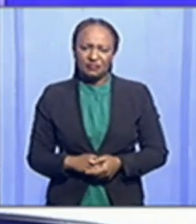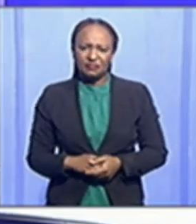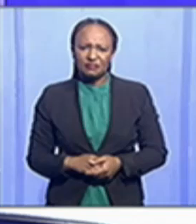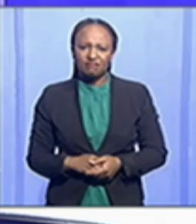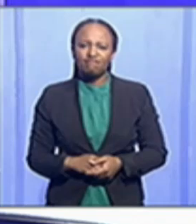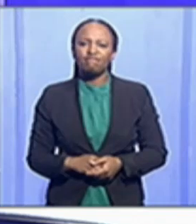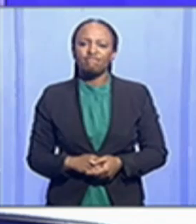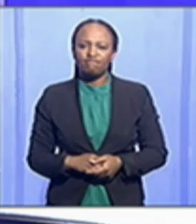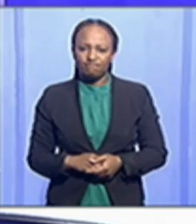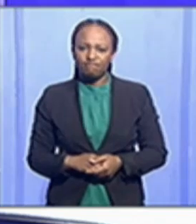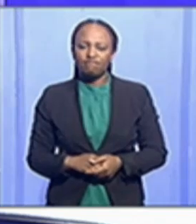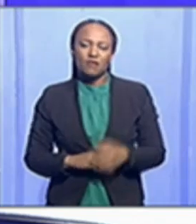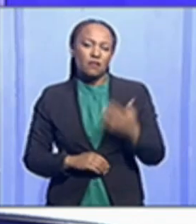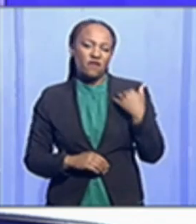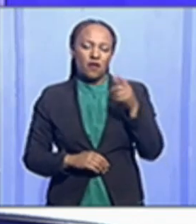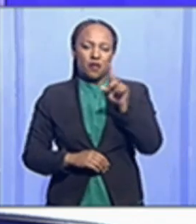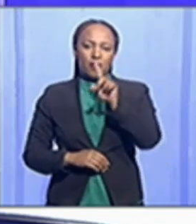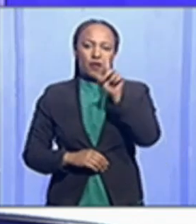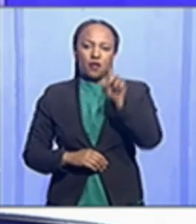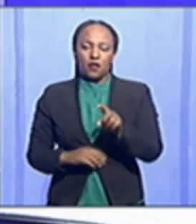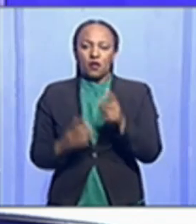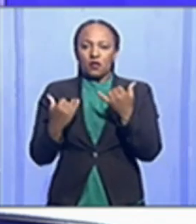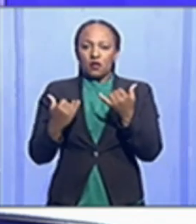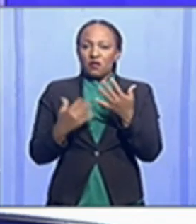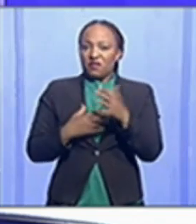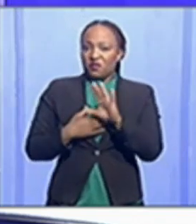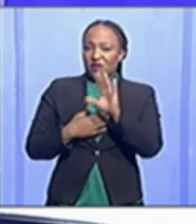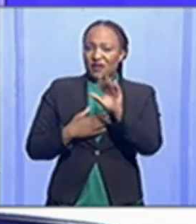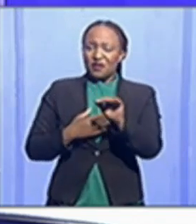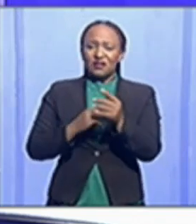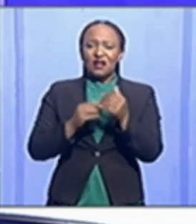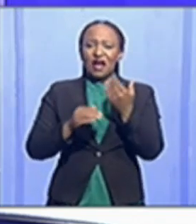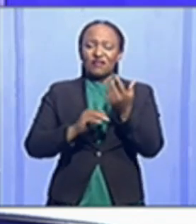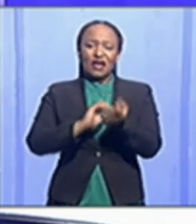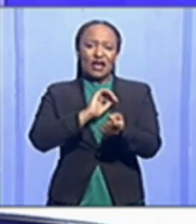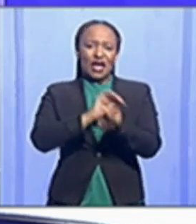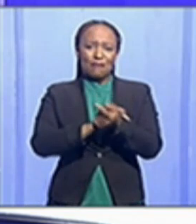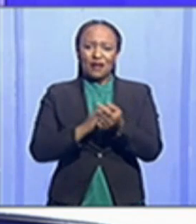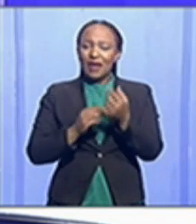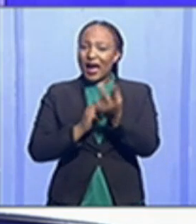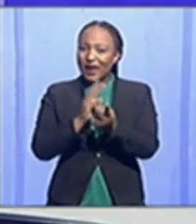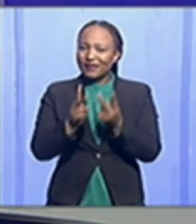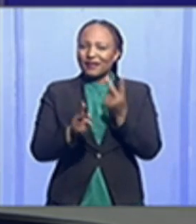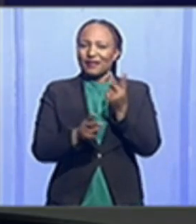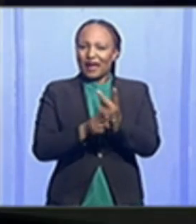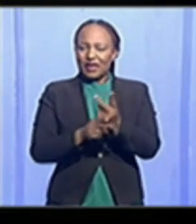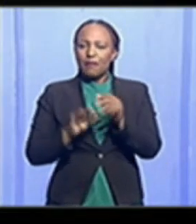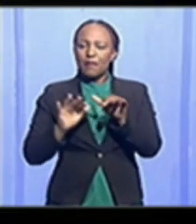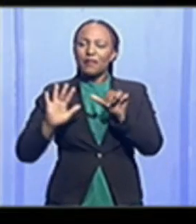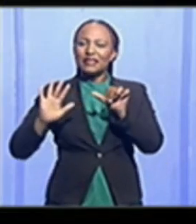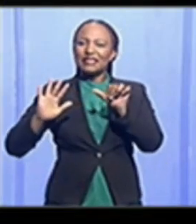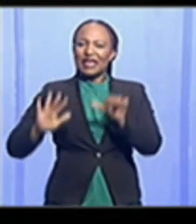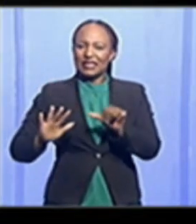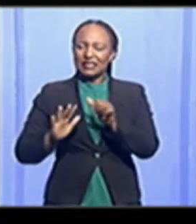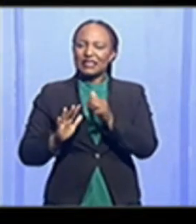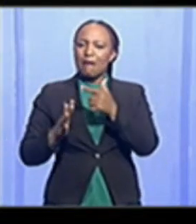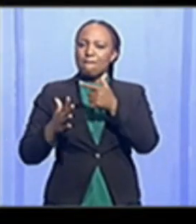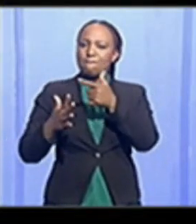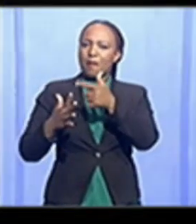Gomme pijana go potšišo ya rena ya letšatši re rile morago ga tiragalo ye nngwe gape fao batho ba tshela ba bolailwego ka motsaneng wa